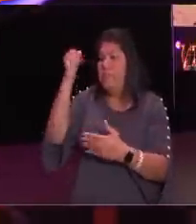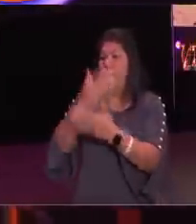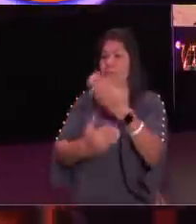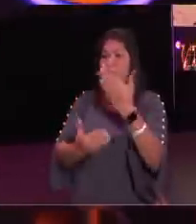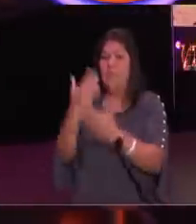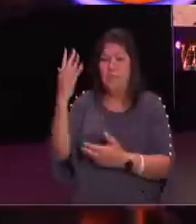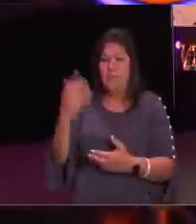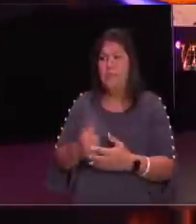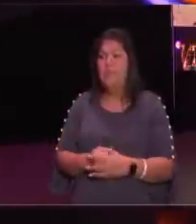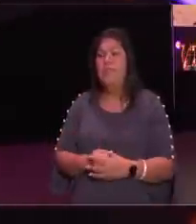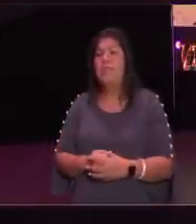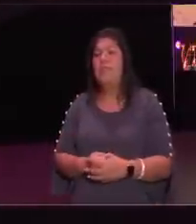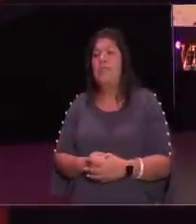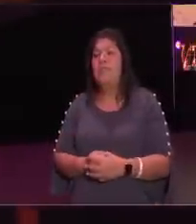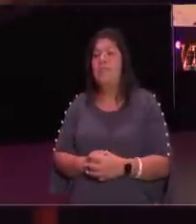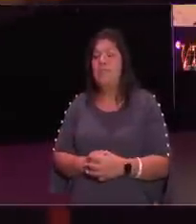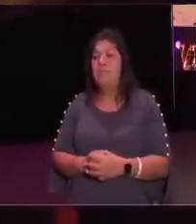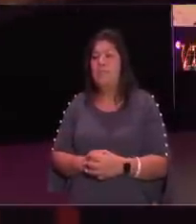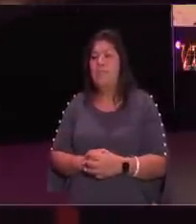hands.